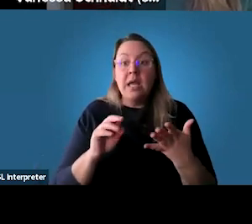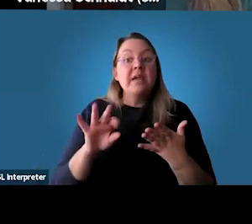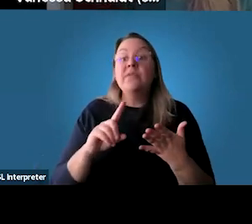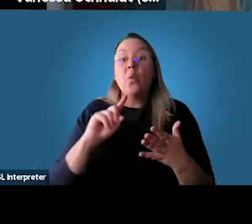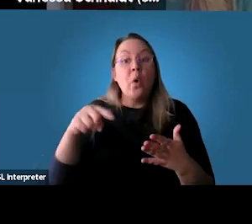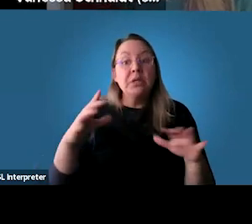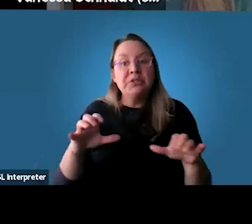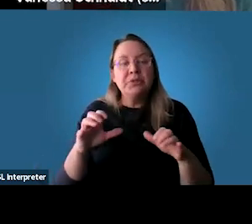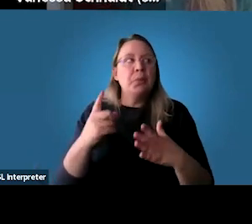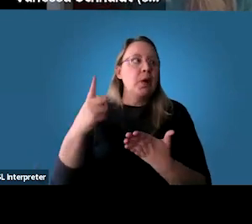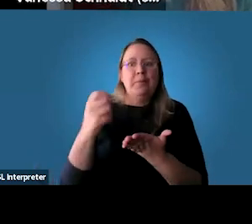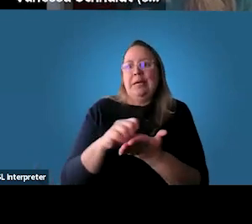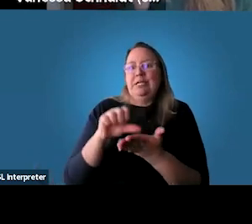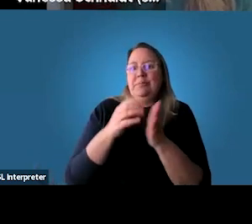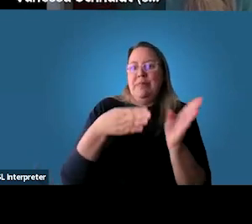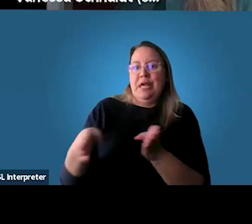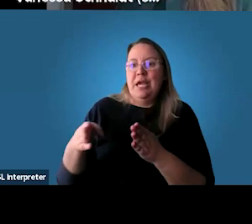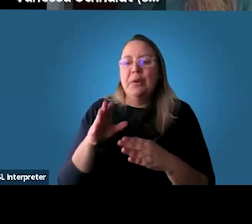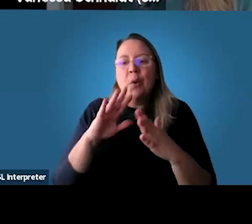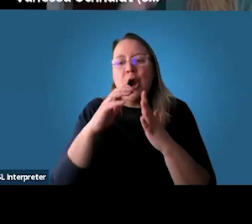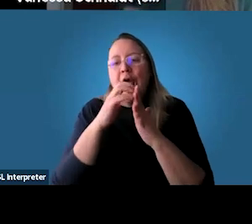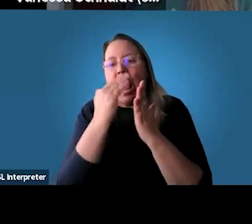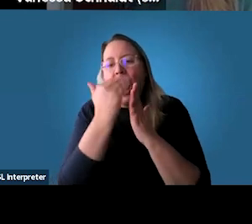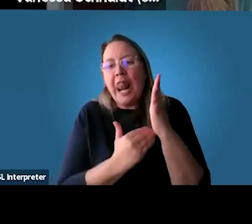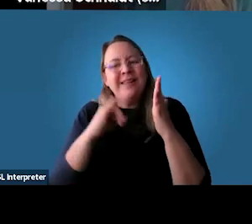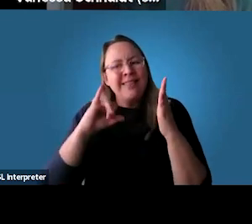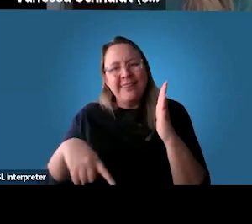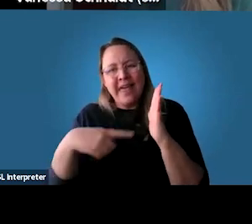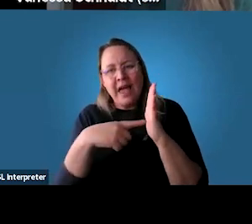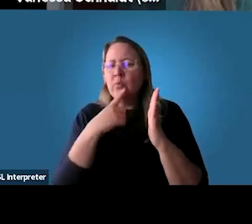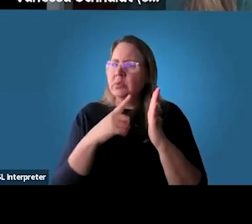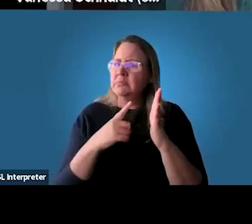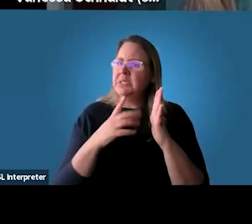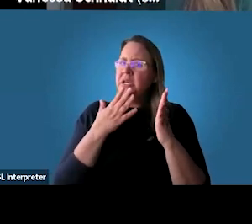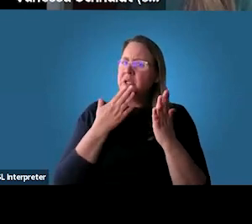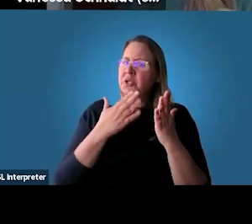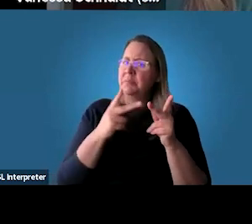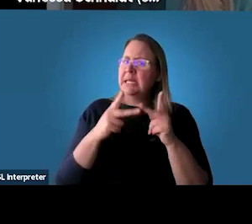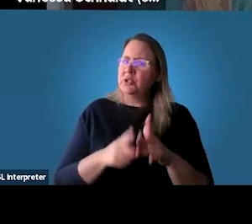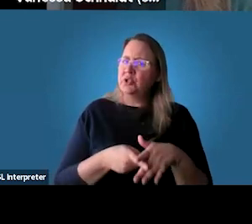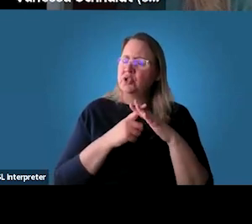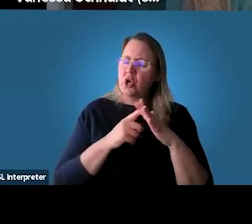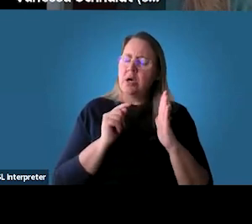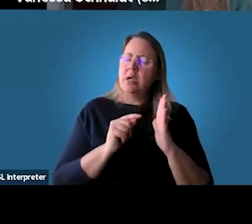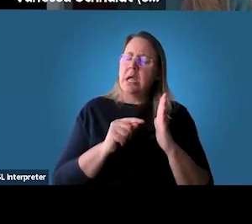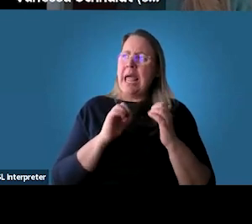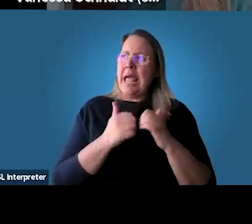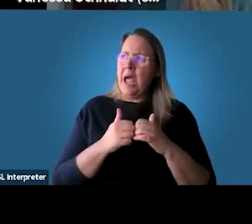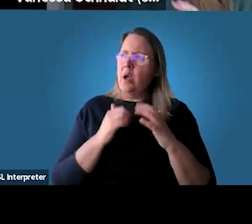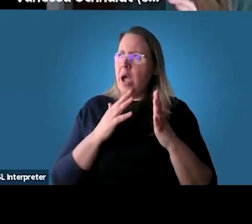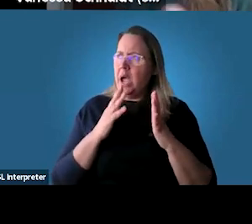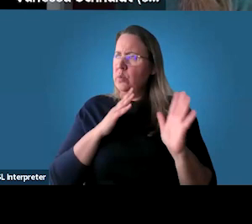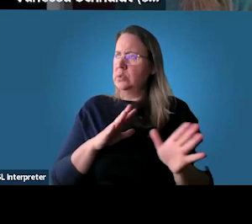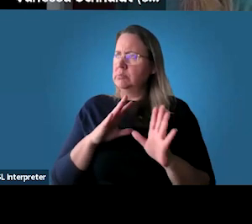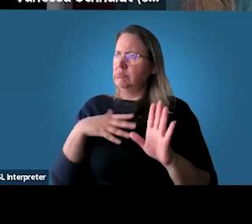only do a one-page plan or an outline, that strategy doc is the perfect place to connect your communications activities or